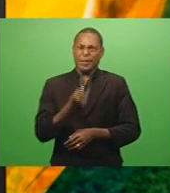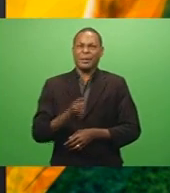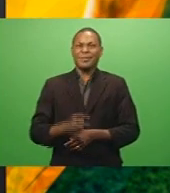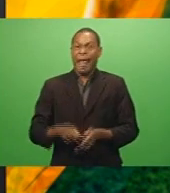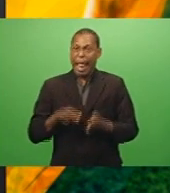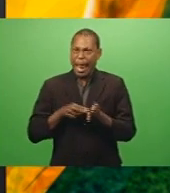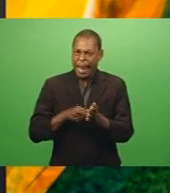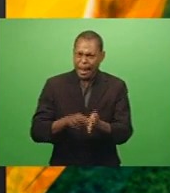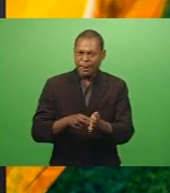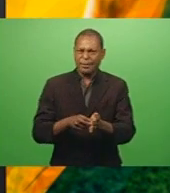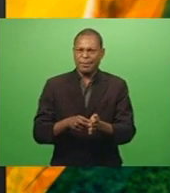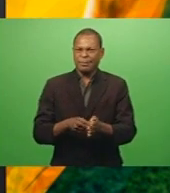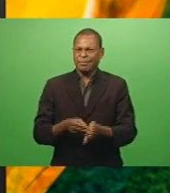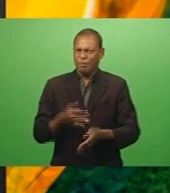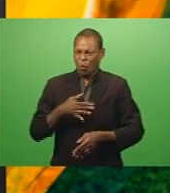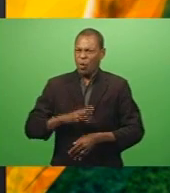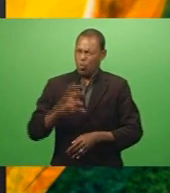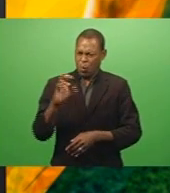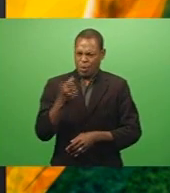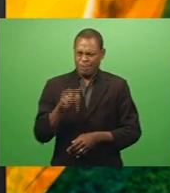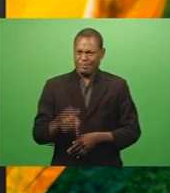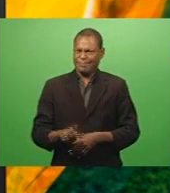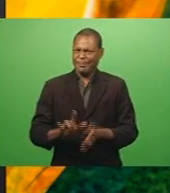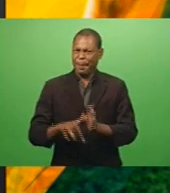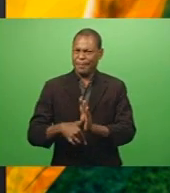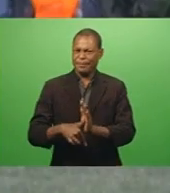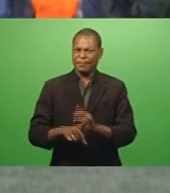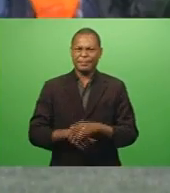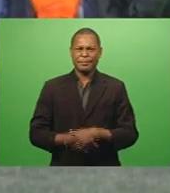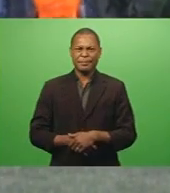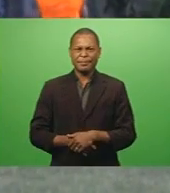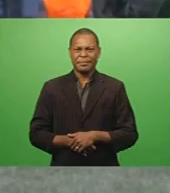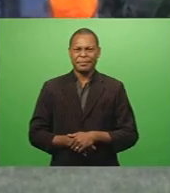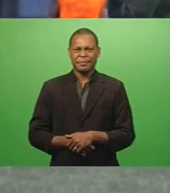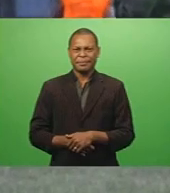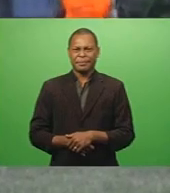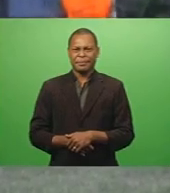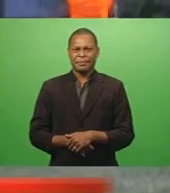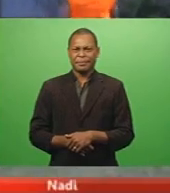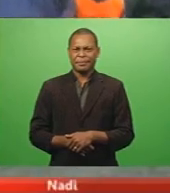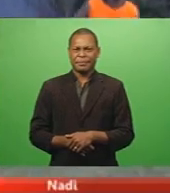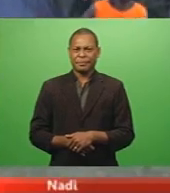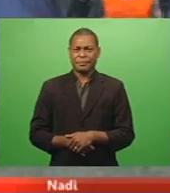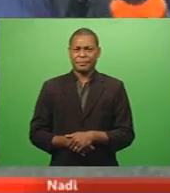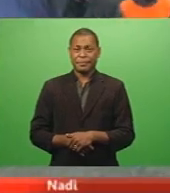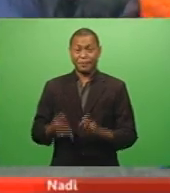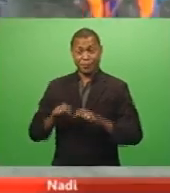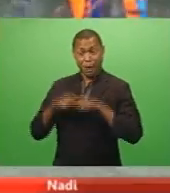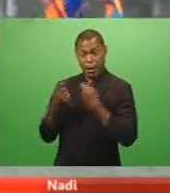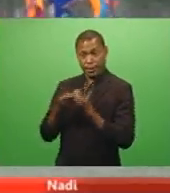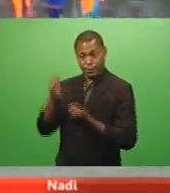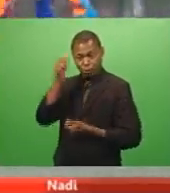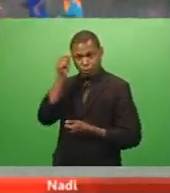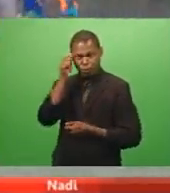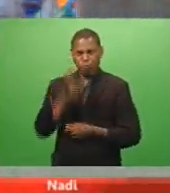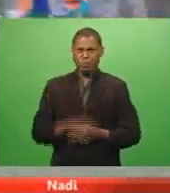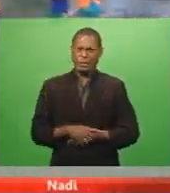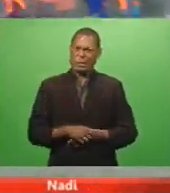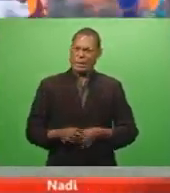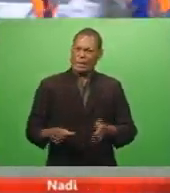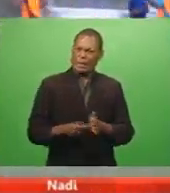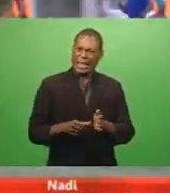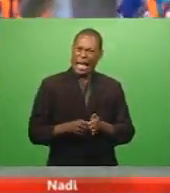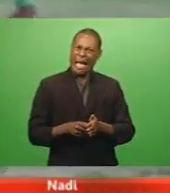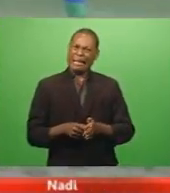the Mbamba Lions at home. Felipe Naikaso has more. The side knows the tough task at hand. However, they aim to